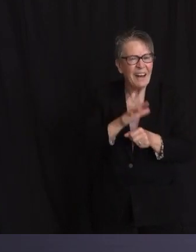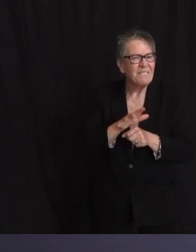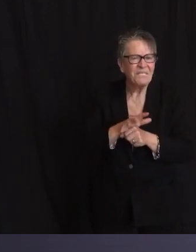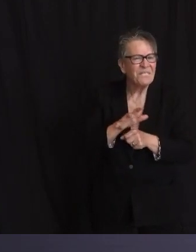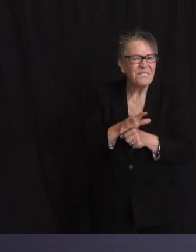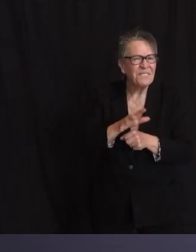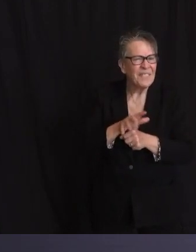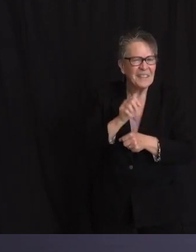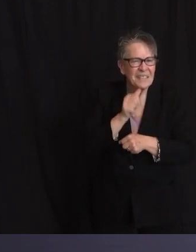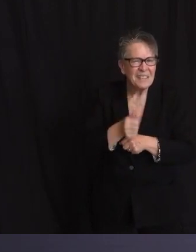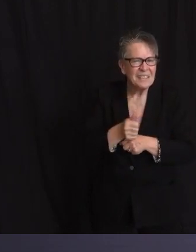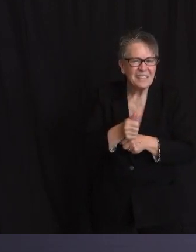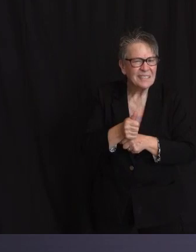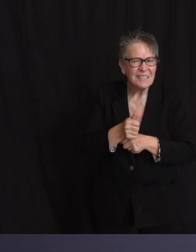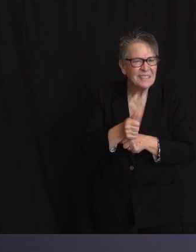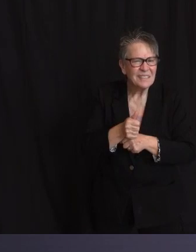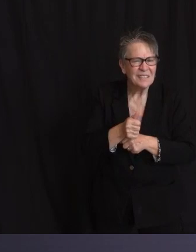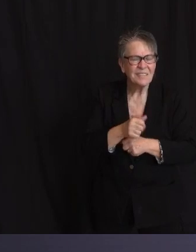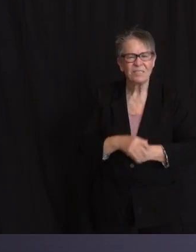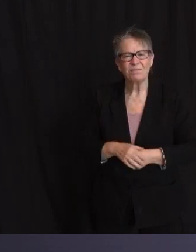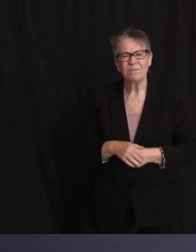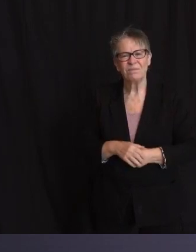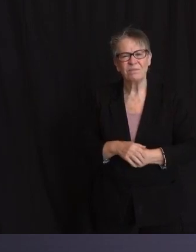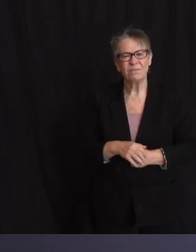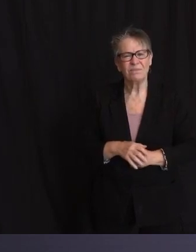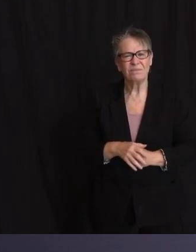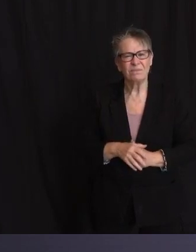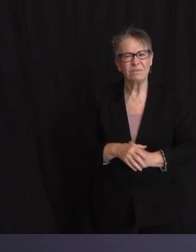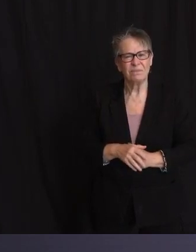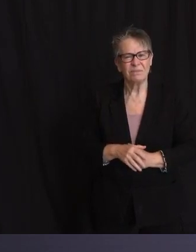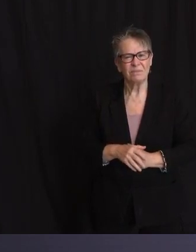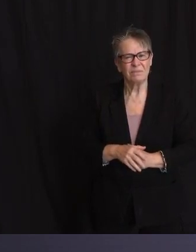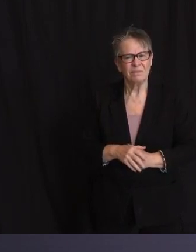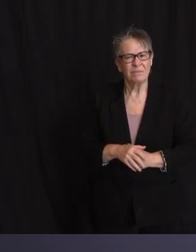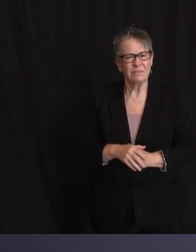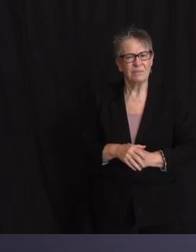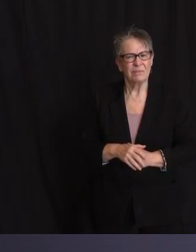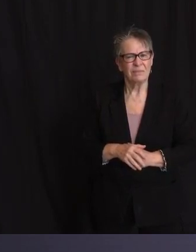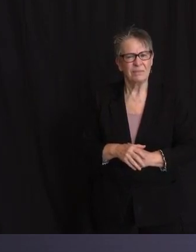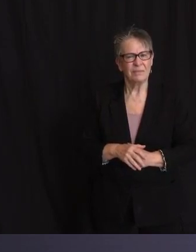if either of you heard it differently, that the CDC is going to